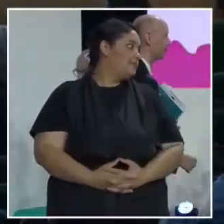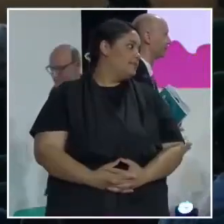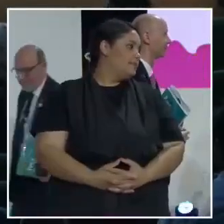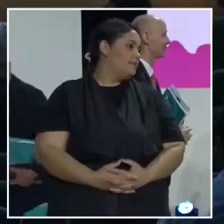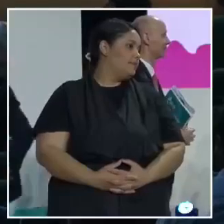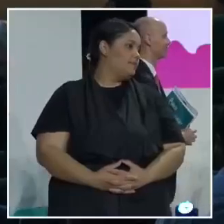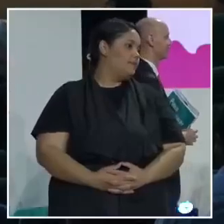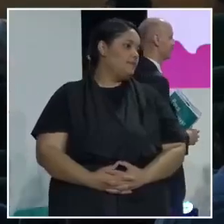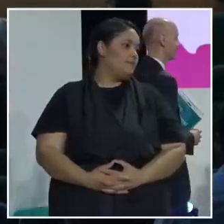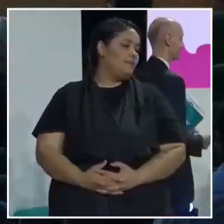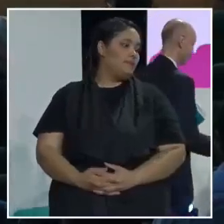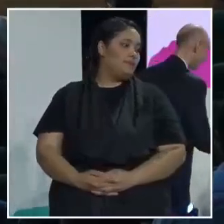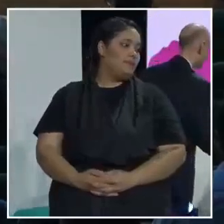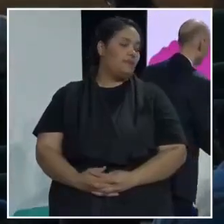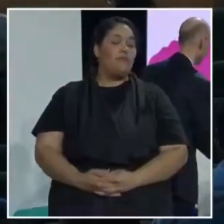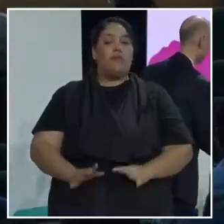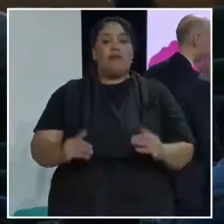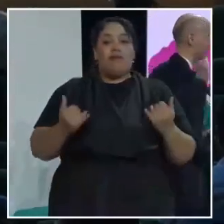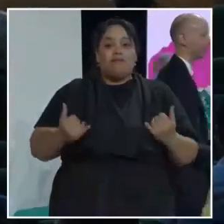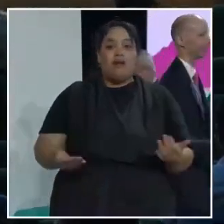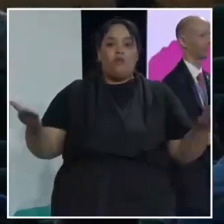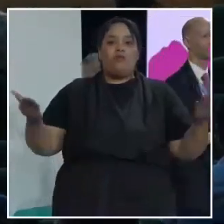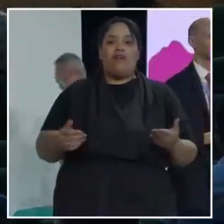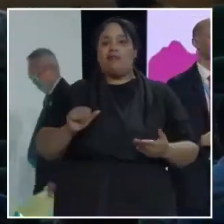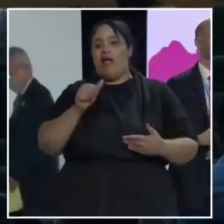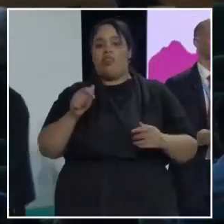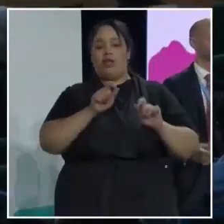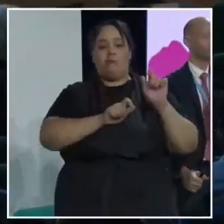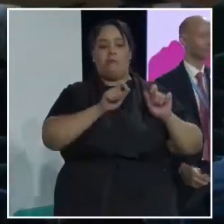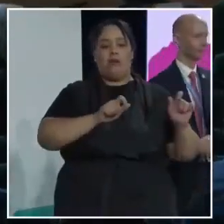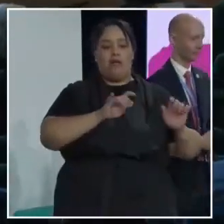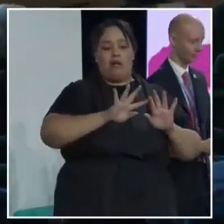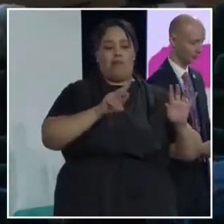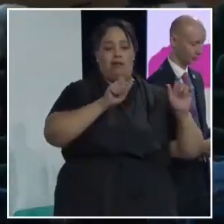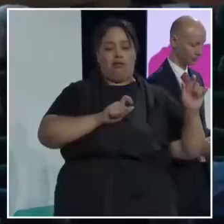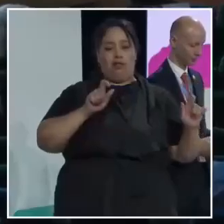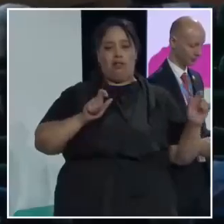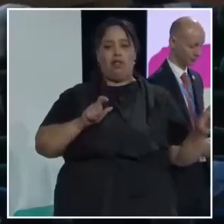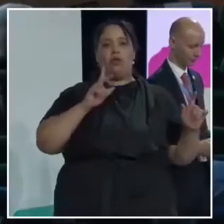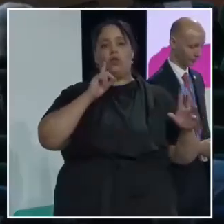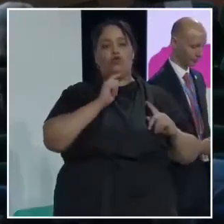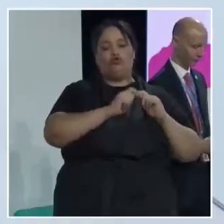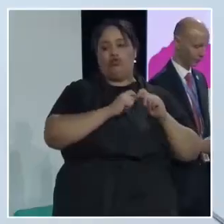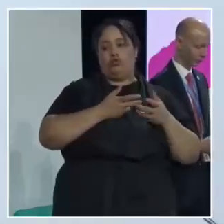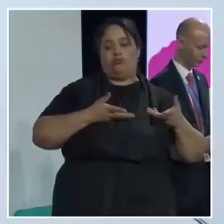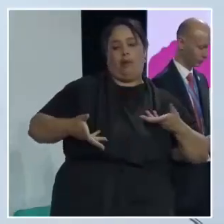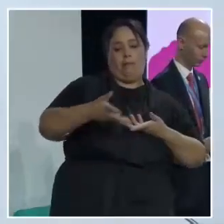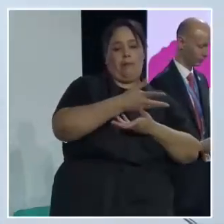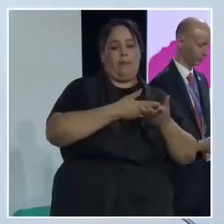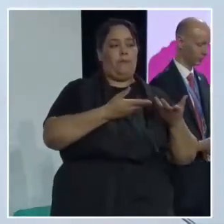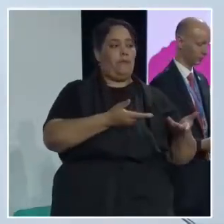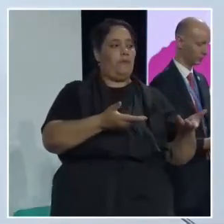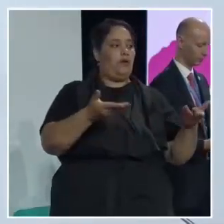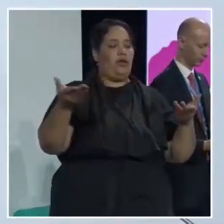you. May I now invite the other members of the panel. We'll have a more traditional panel discussion. I'll invite the moderators